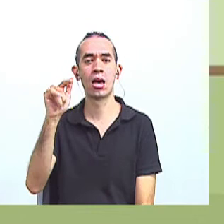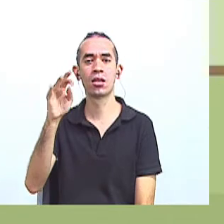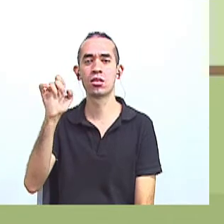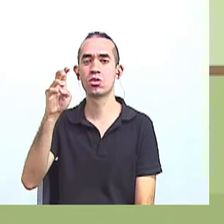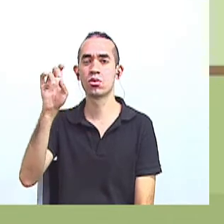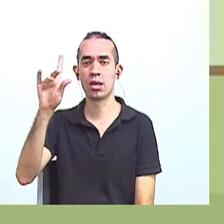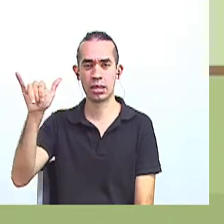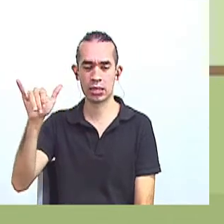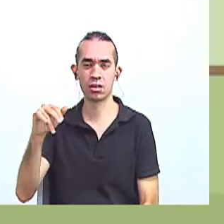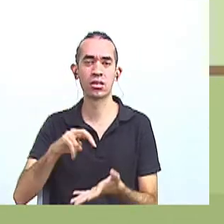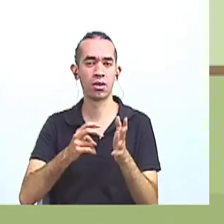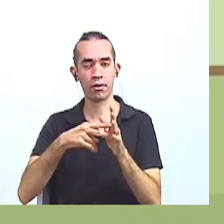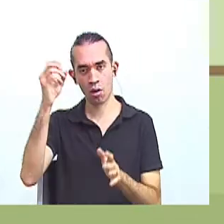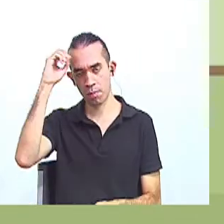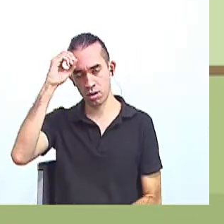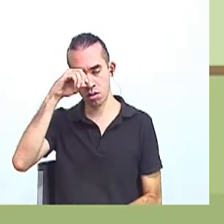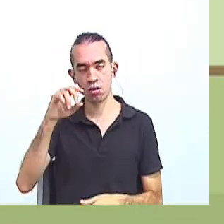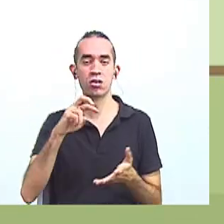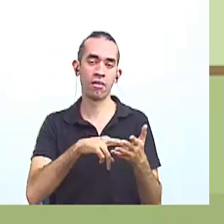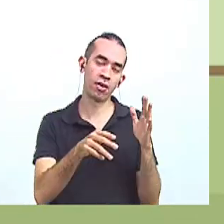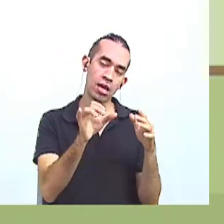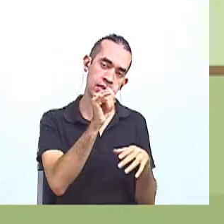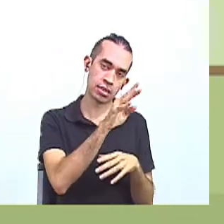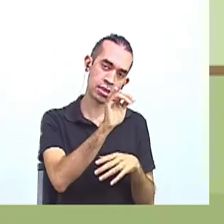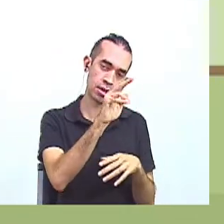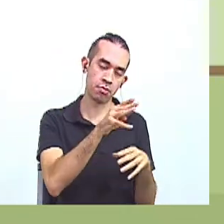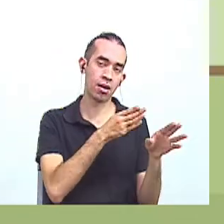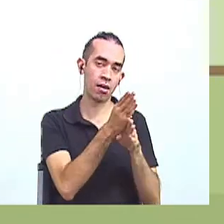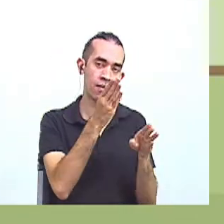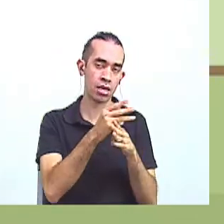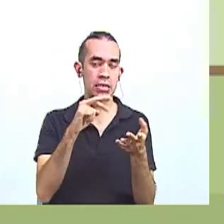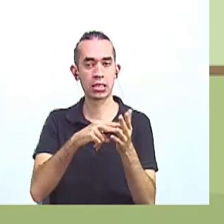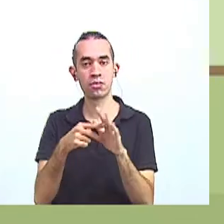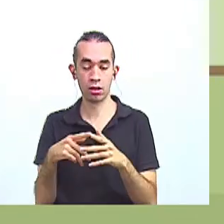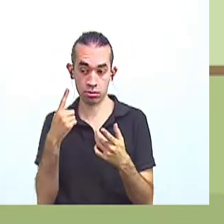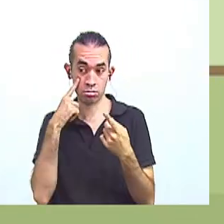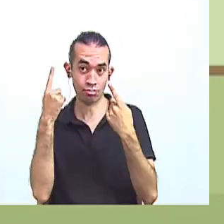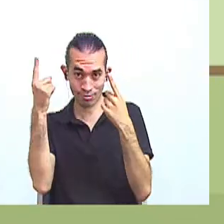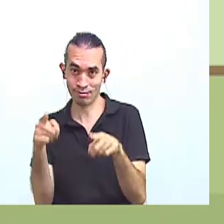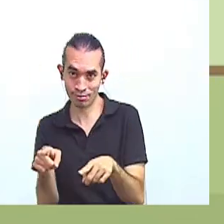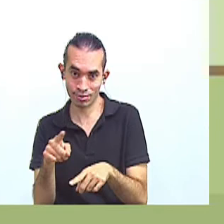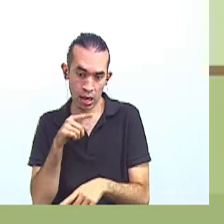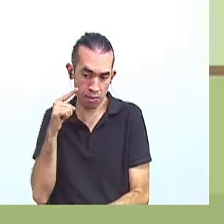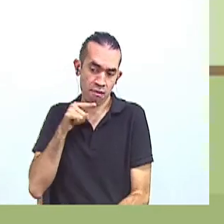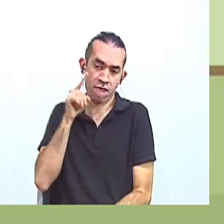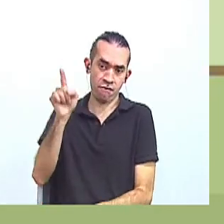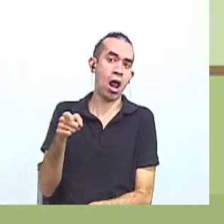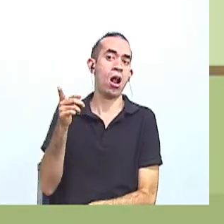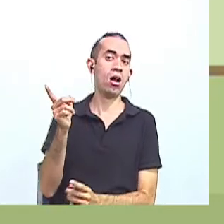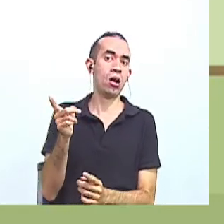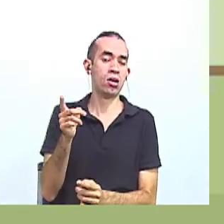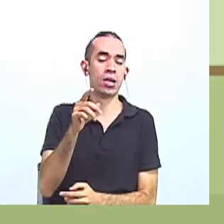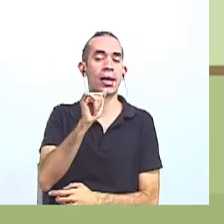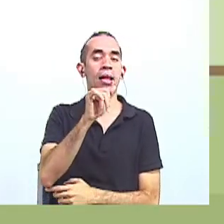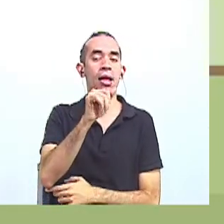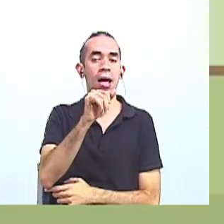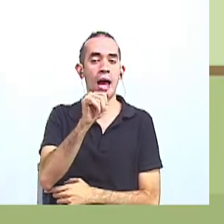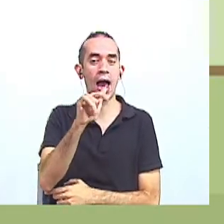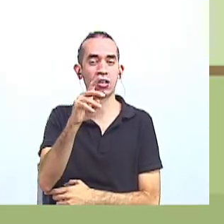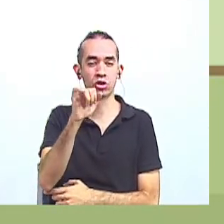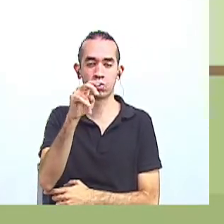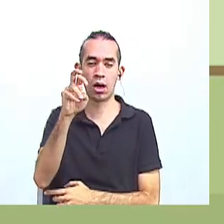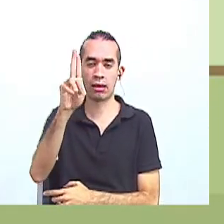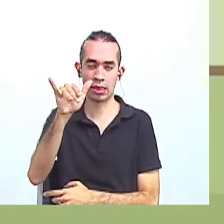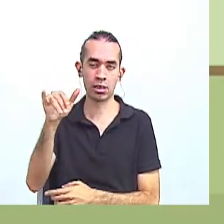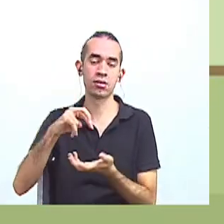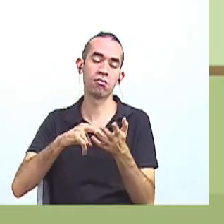He talked about STEAM careers, and then he said, and this is actually what happens at the Ministry of Public Education. So he is giving